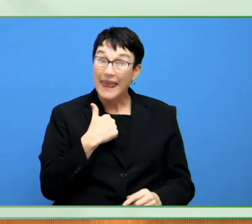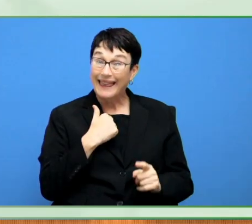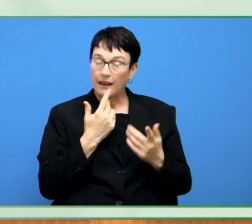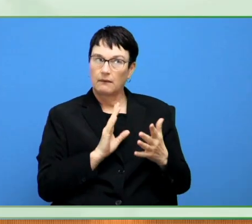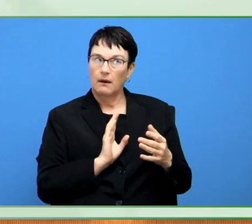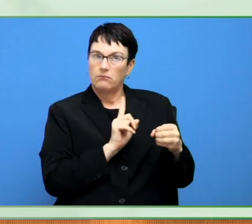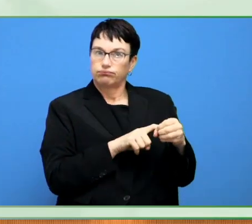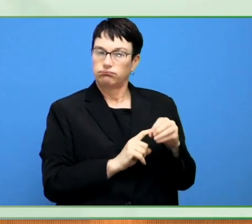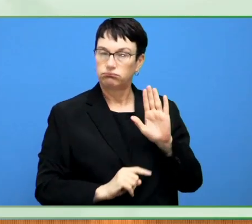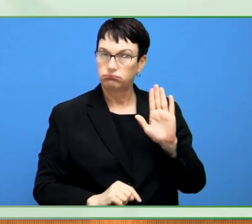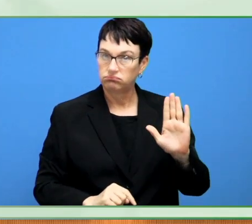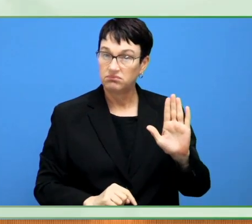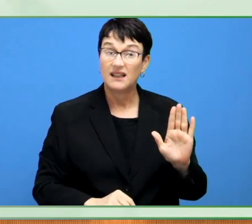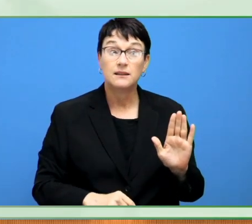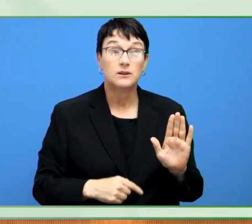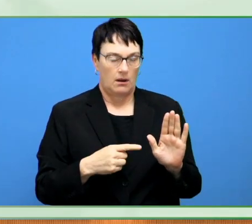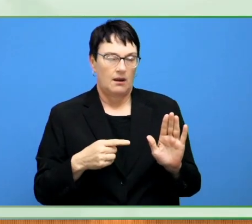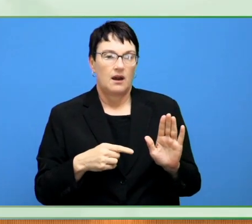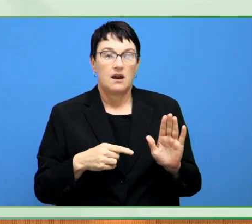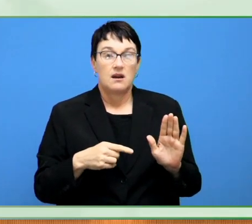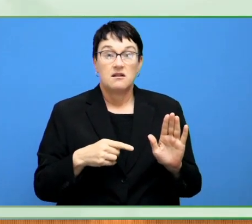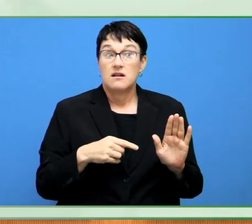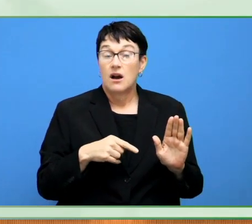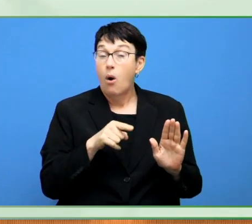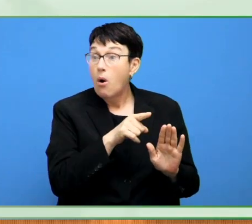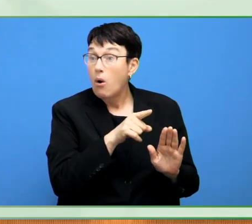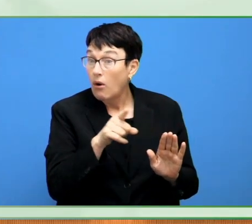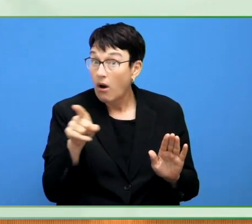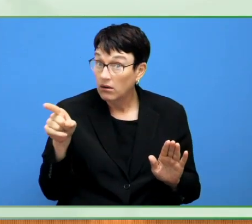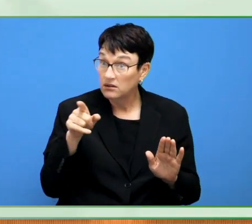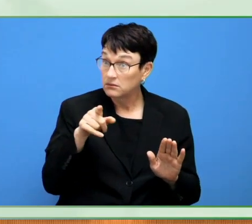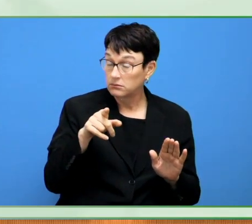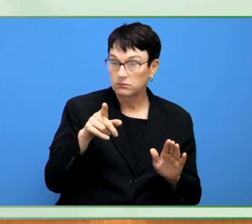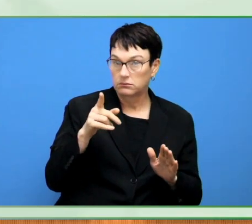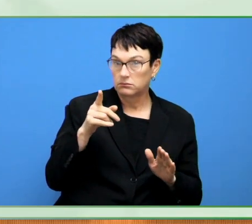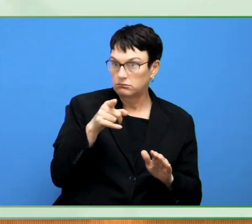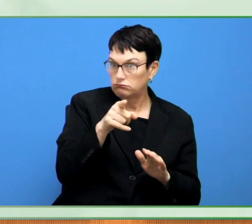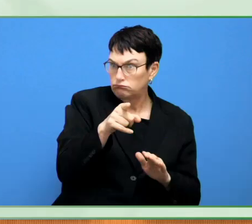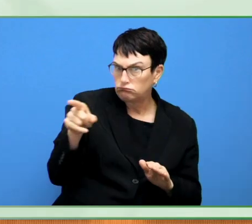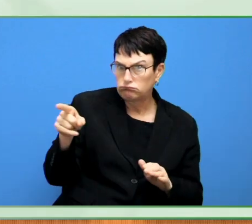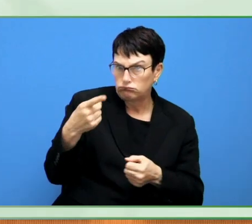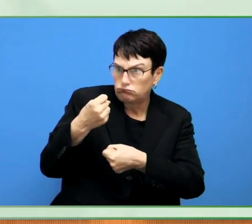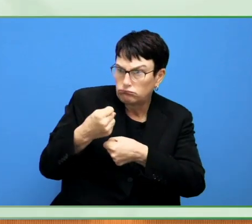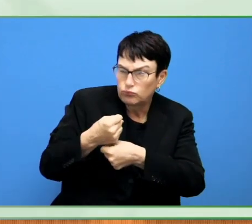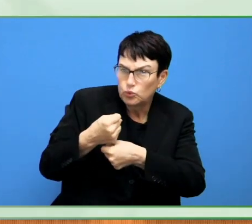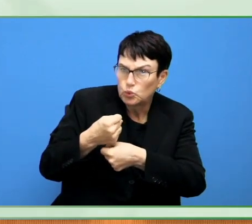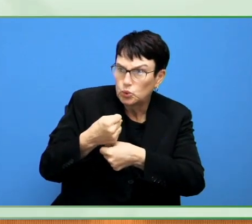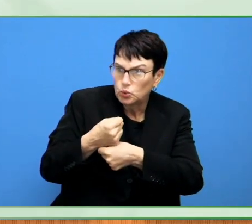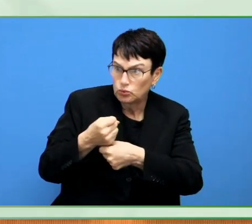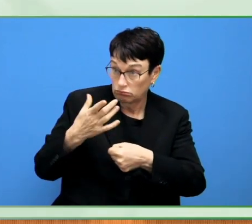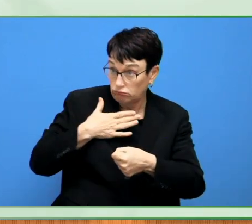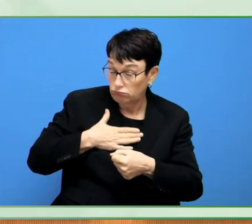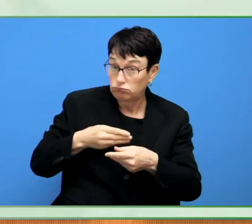to develop accessible websites knows their standards and know how to implement the standards. So the International Association